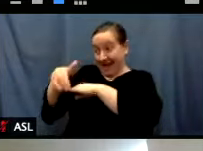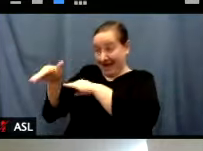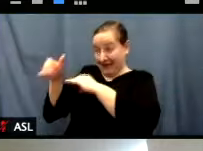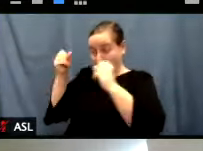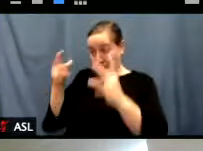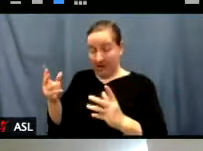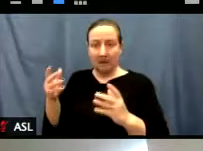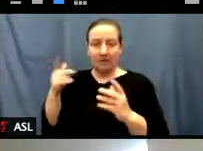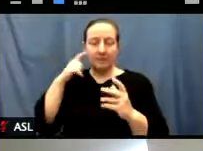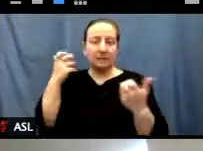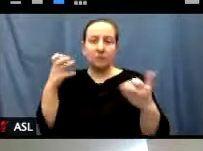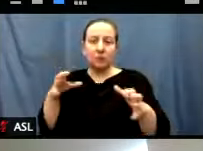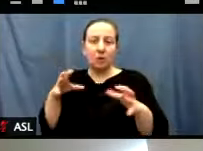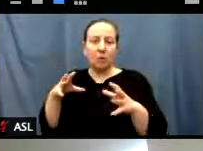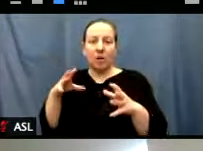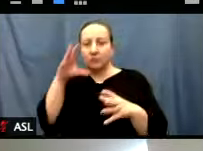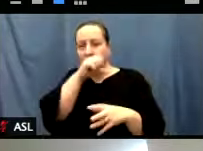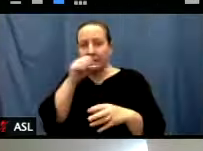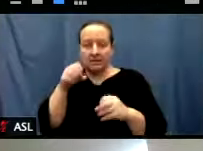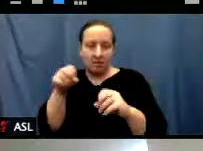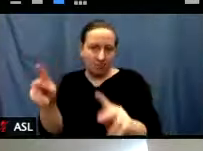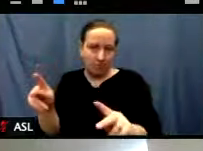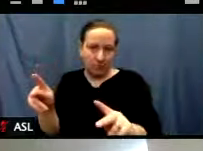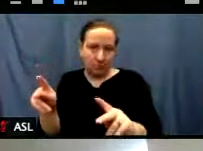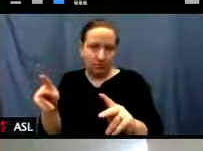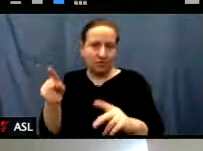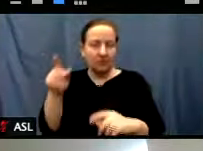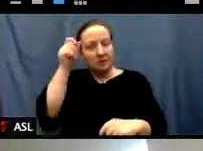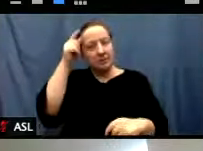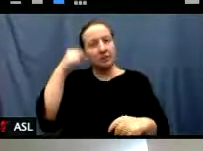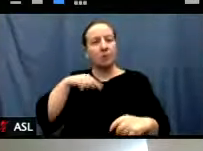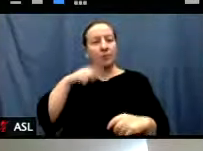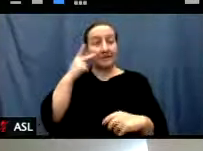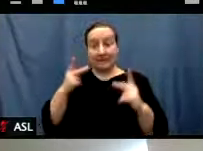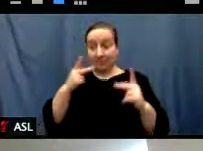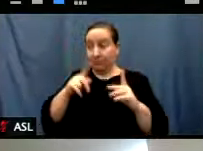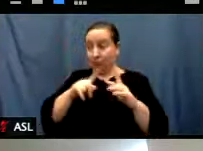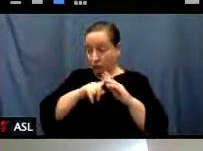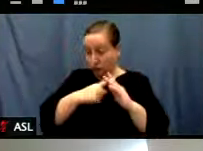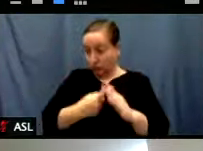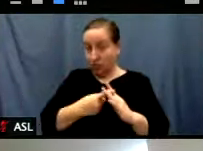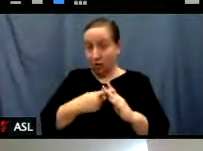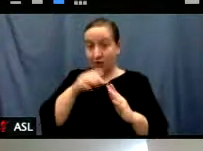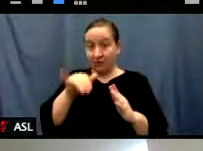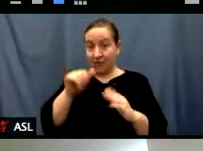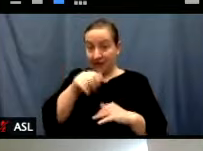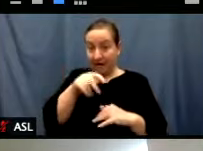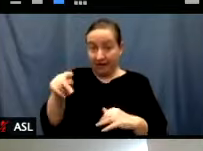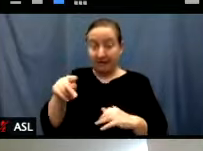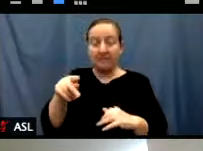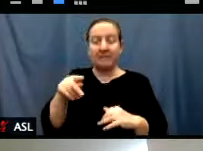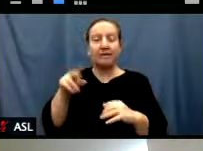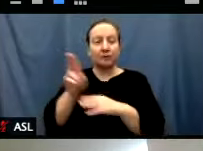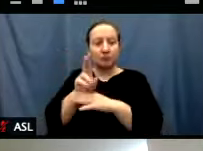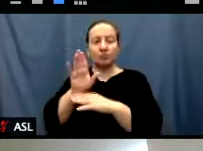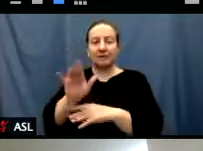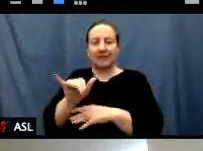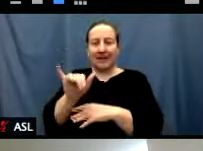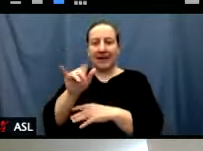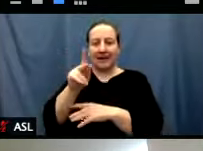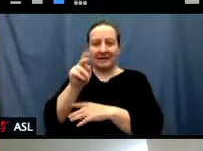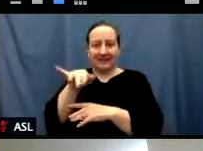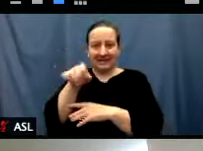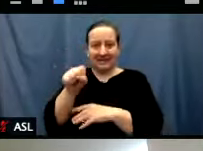the opportunity, but just we're seeing people who have enabled the service utilize those keys aligned with what